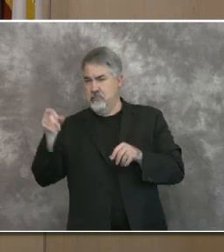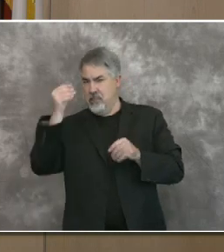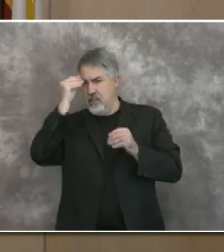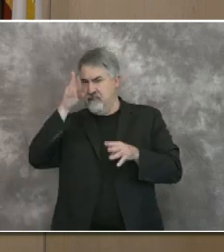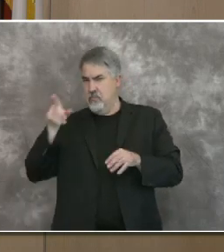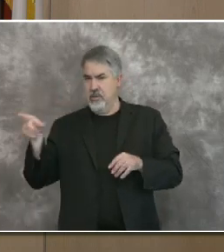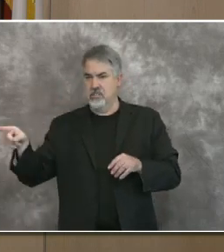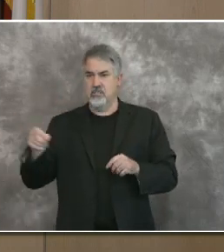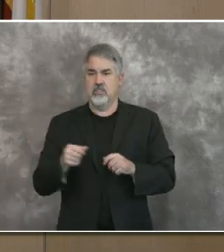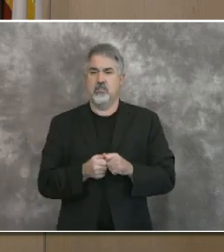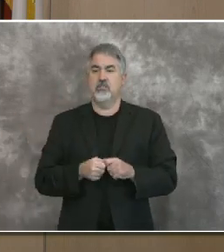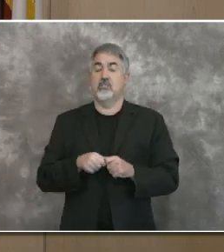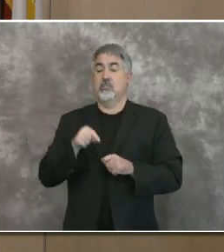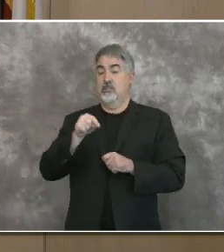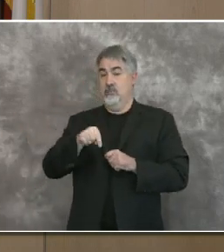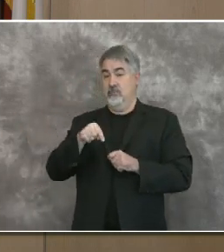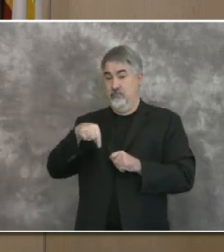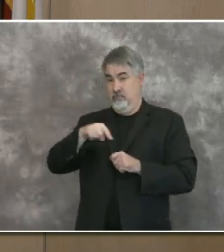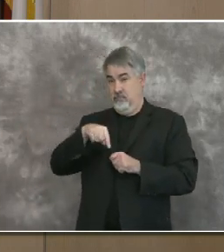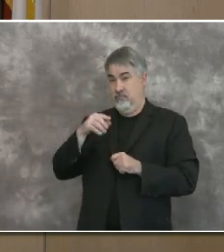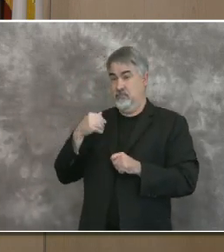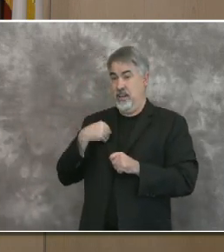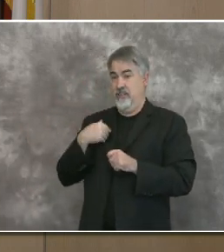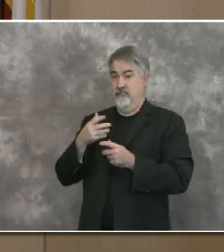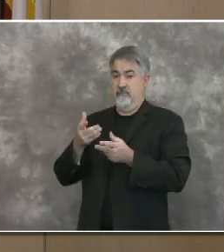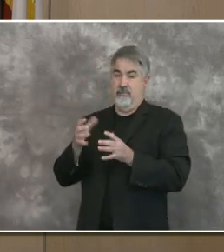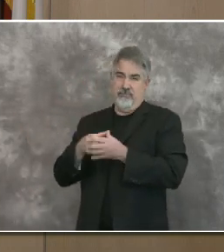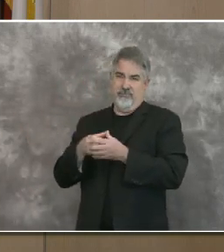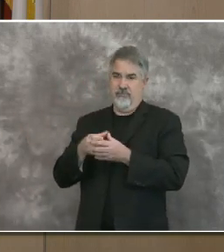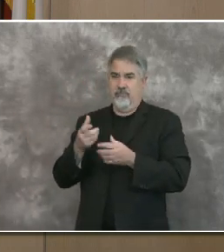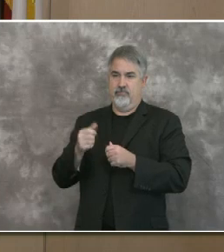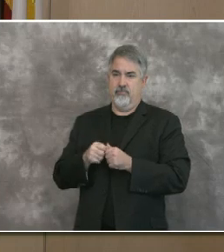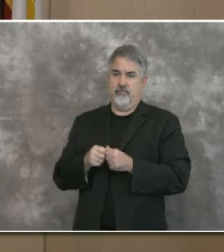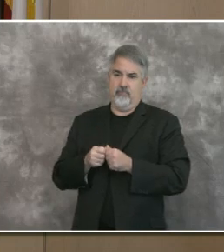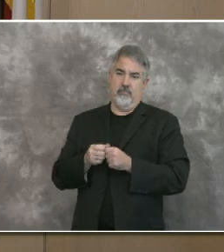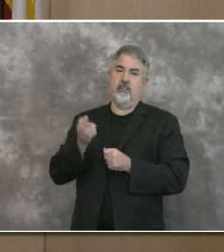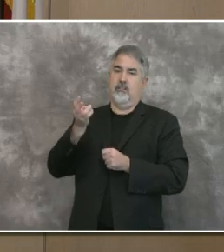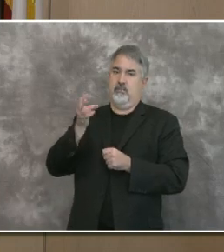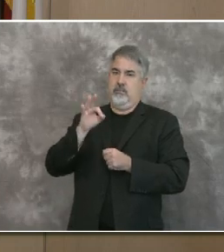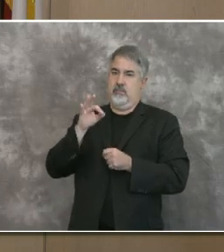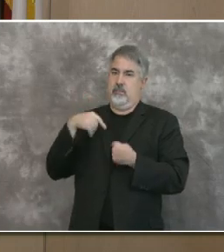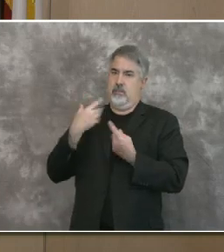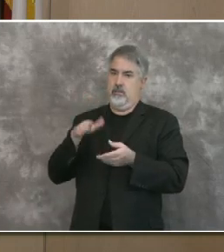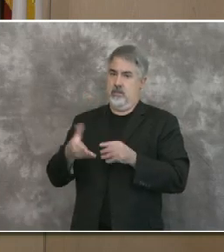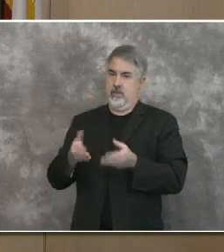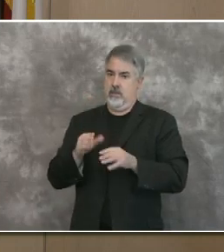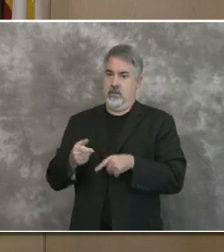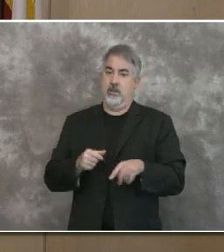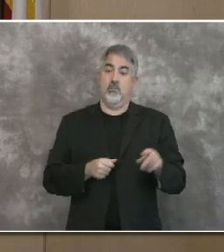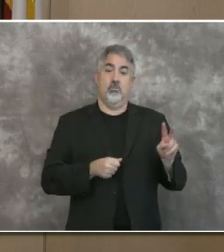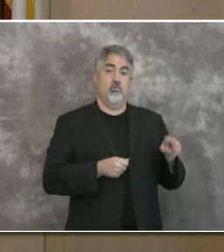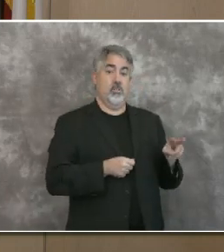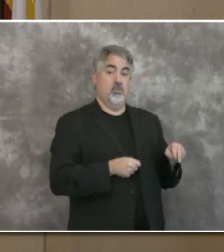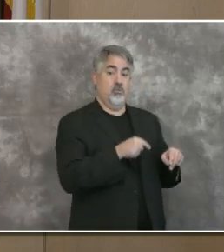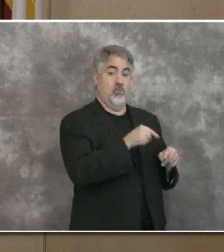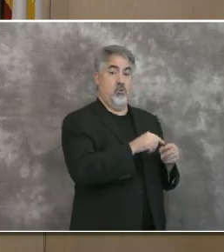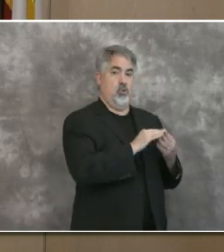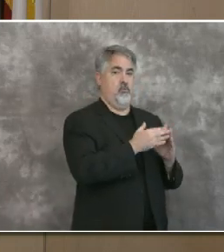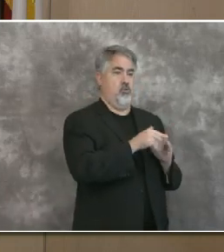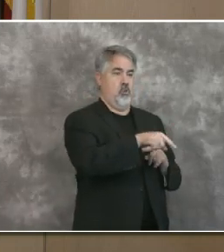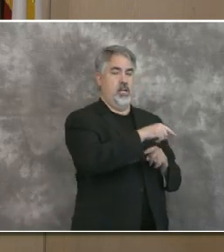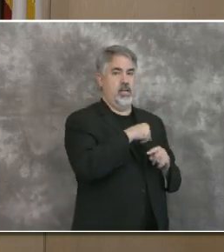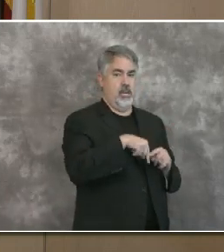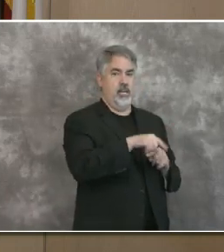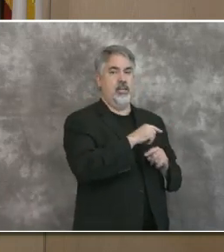1,164, which includes 89 deaths, and 22 active outbreaks in community setting locations,